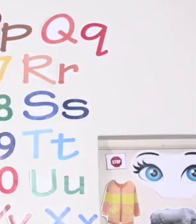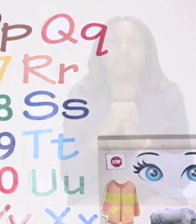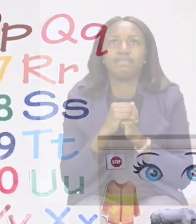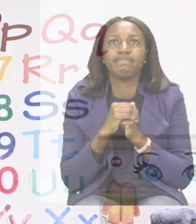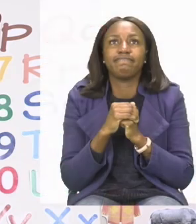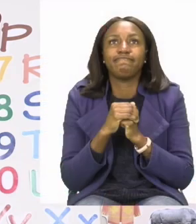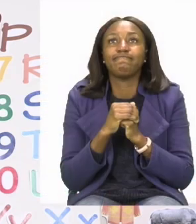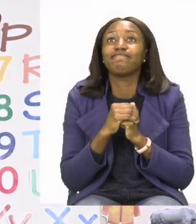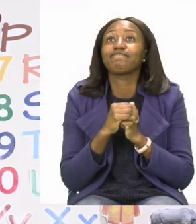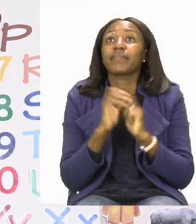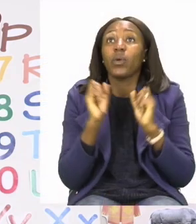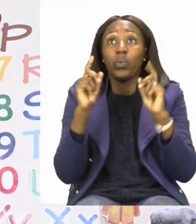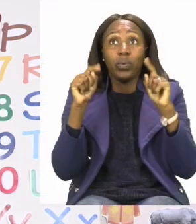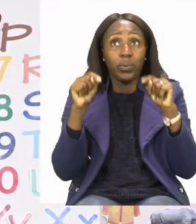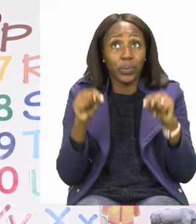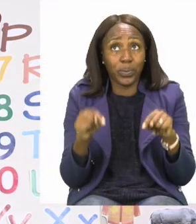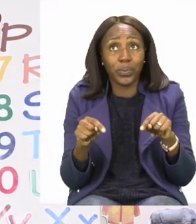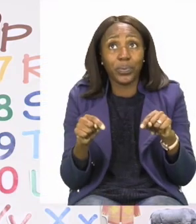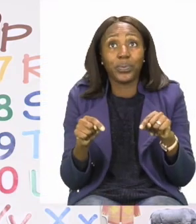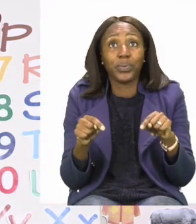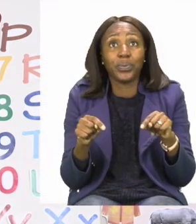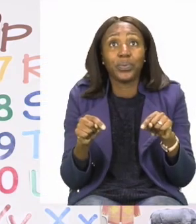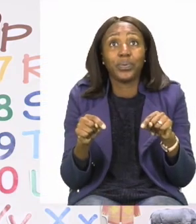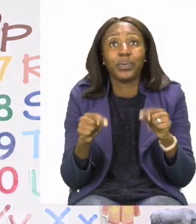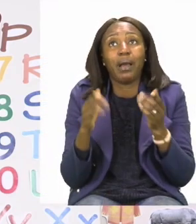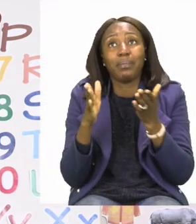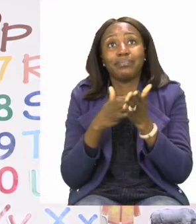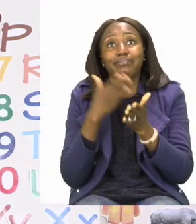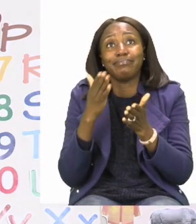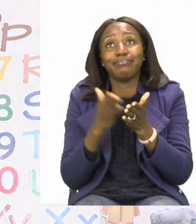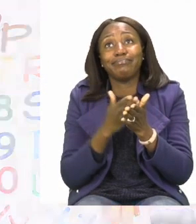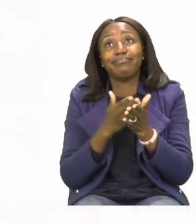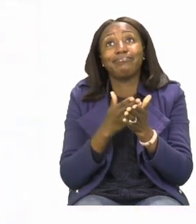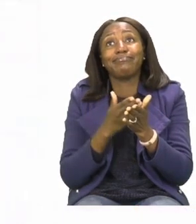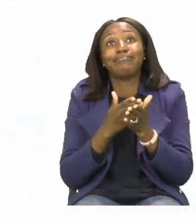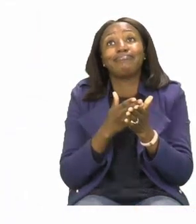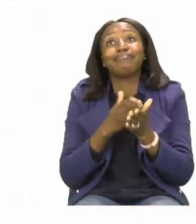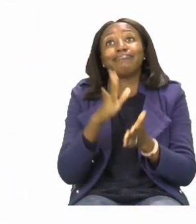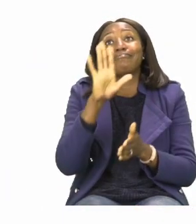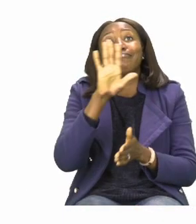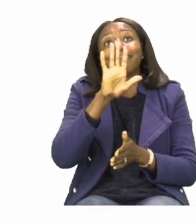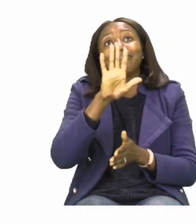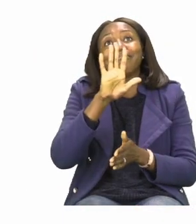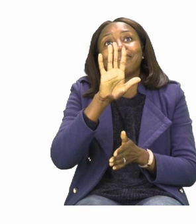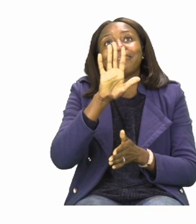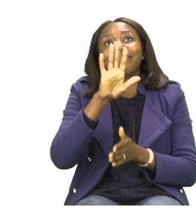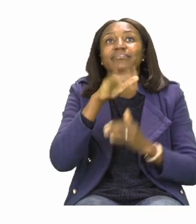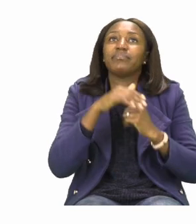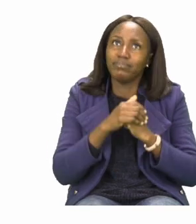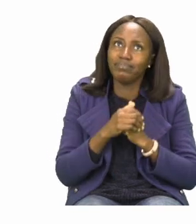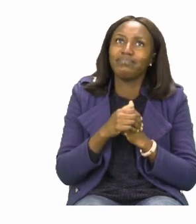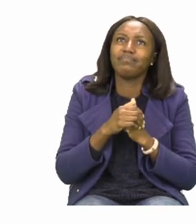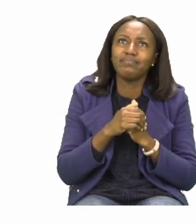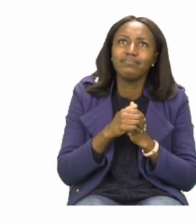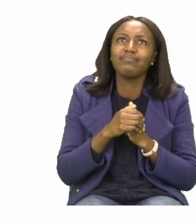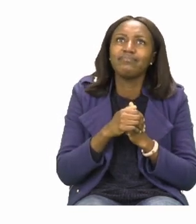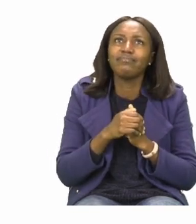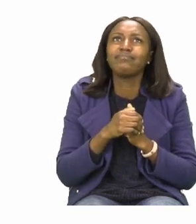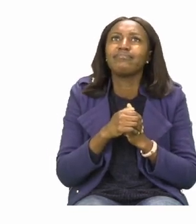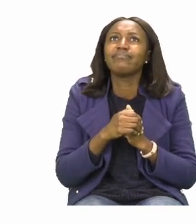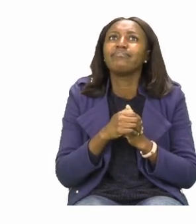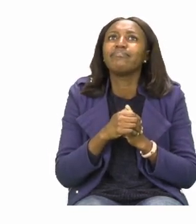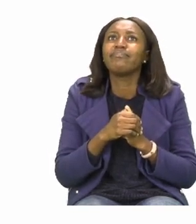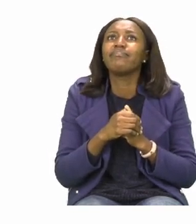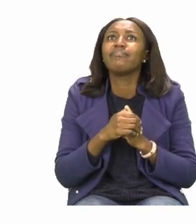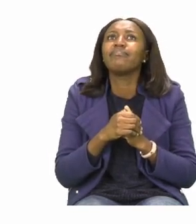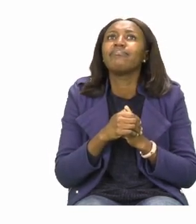Now, boys and girls, let us all turn to the last page for today, page 5. On page 5, we're going to be doing